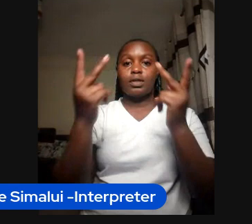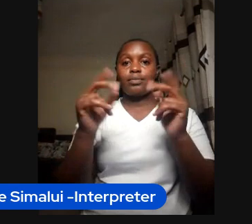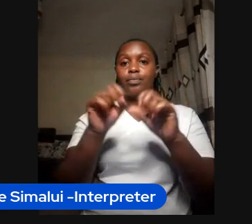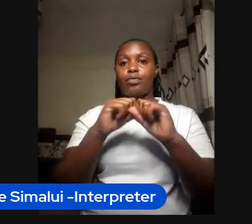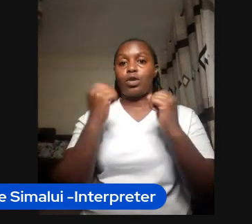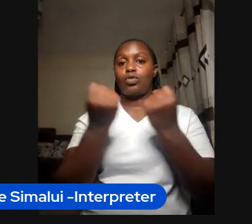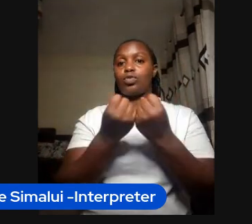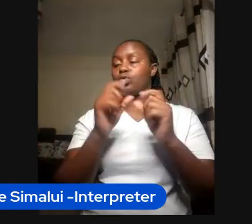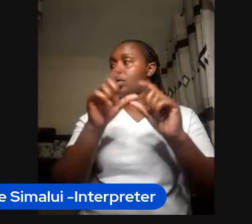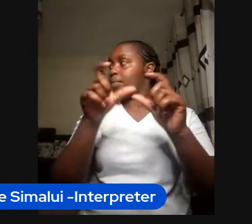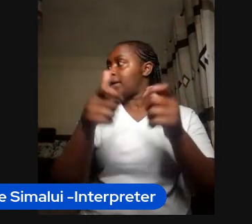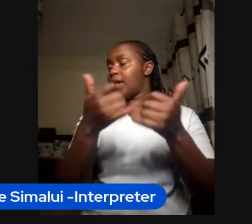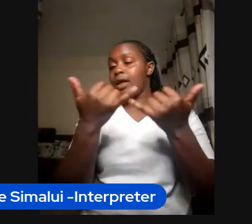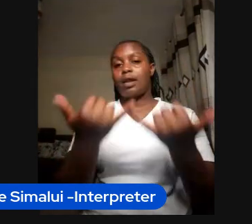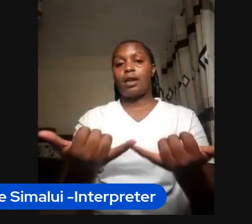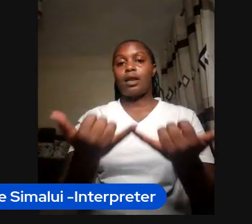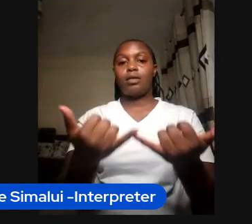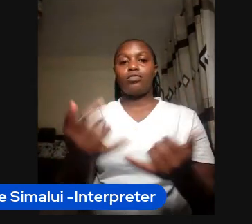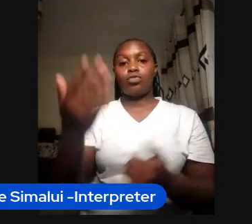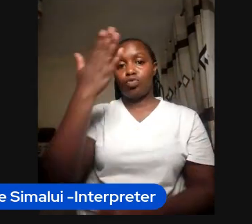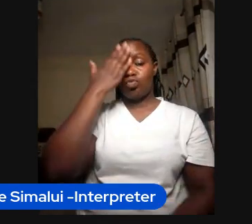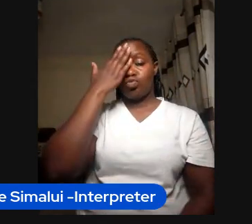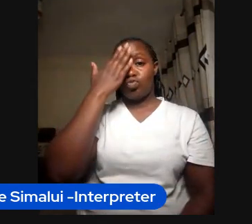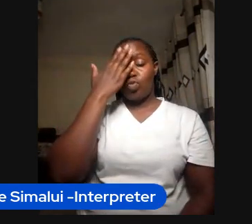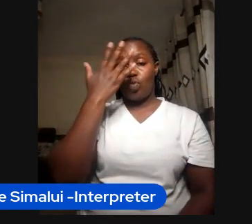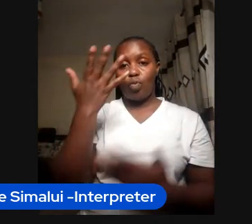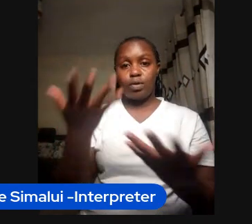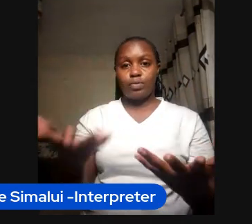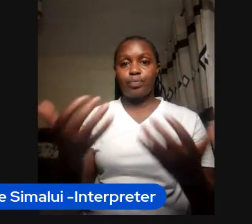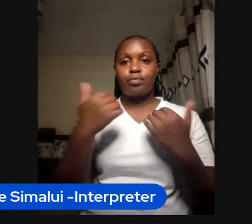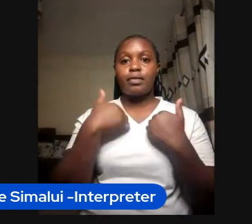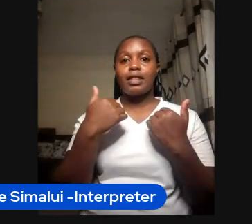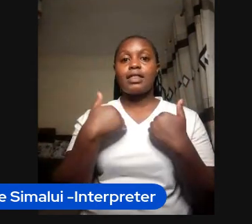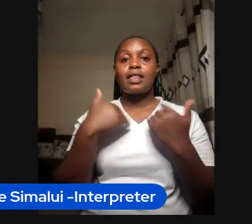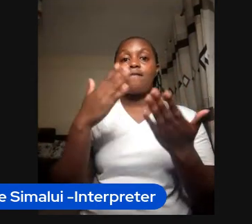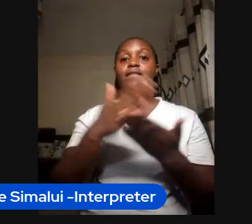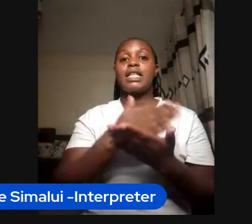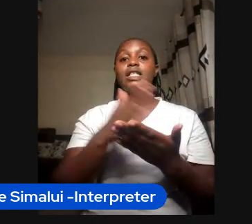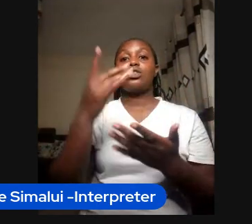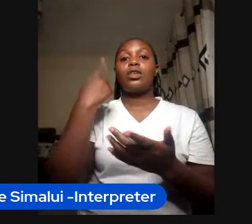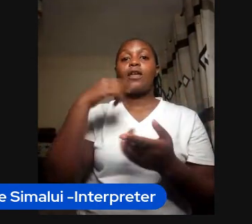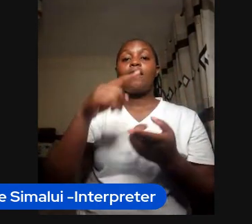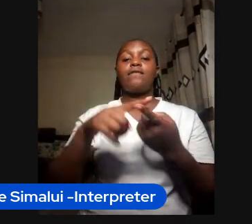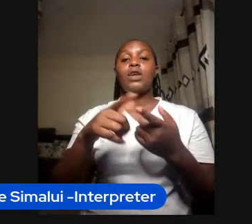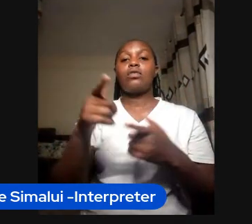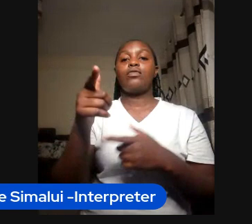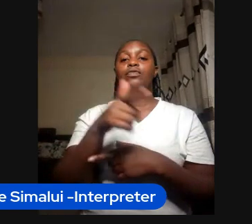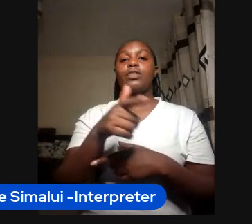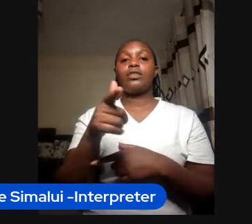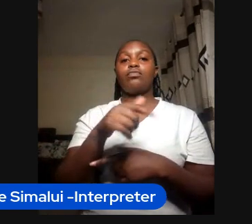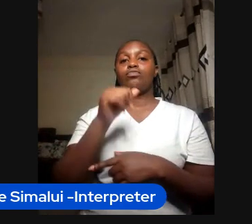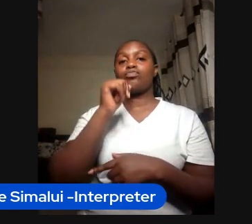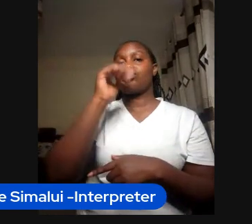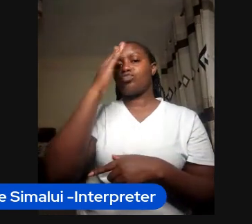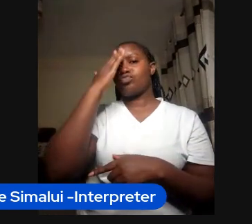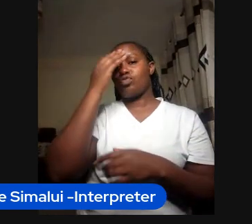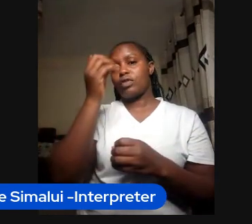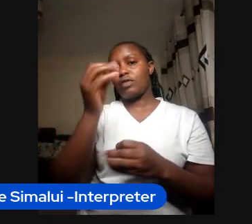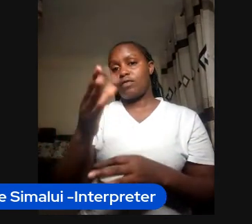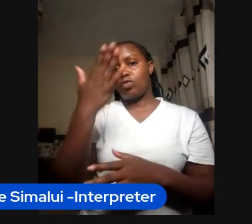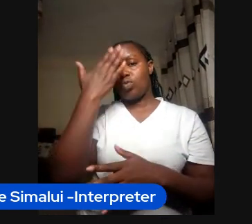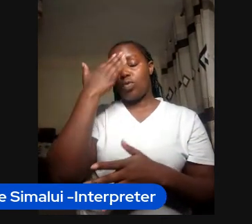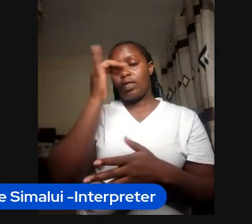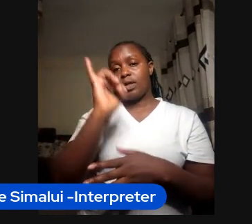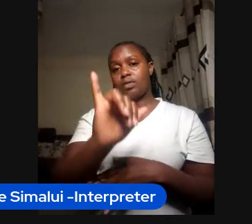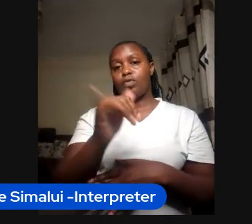now, you'll notice that they have a section for videos. I don't know if anyone has noticed that. On X, it has a section